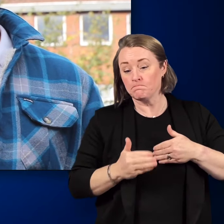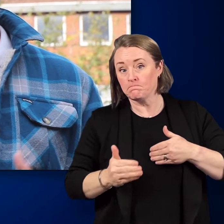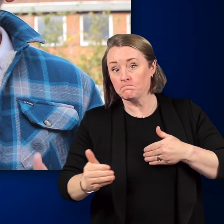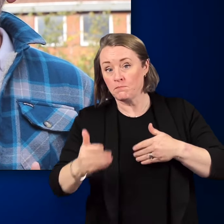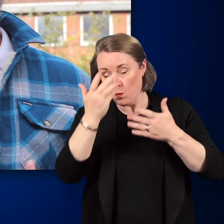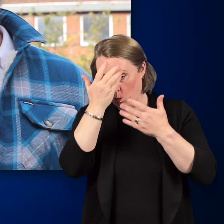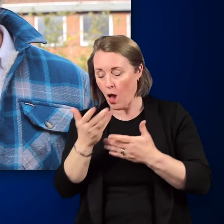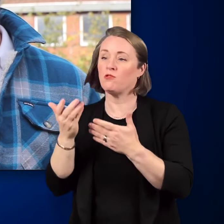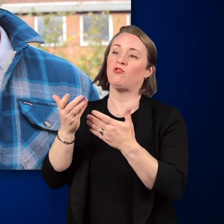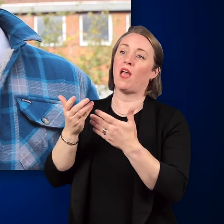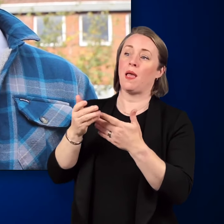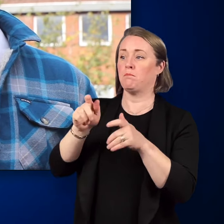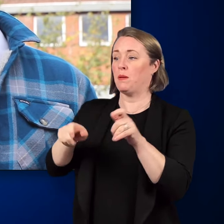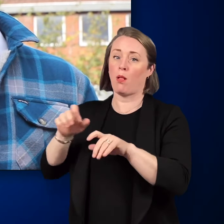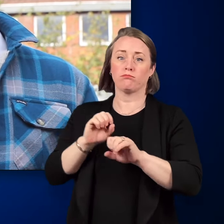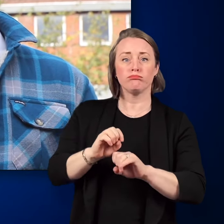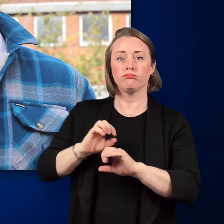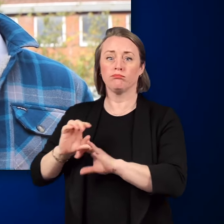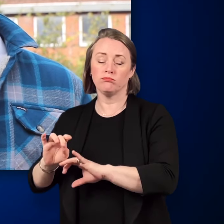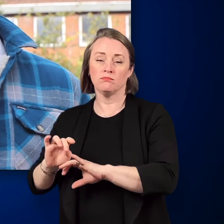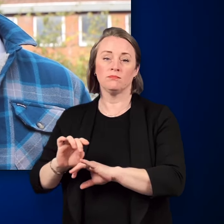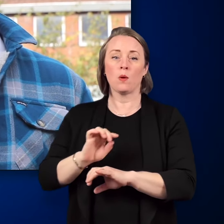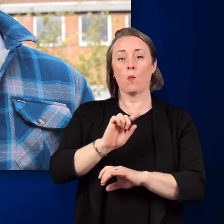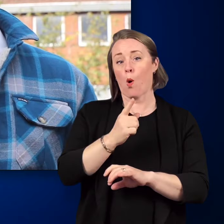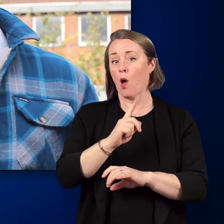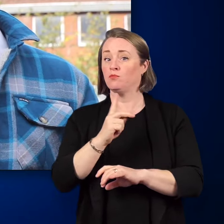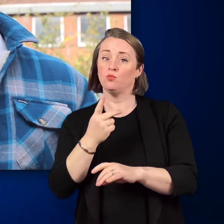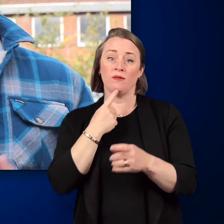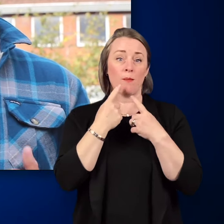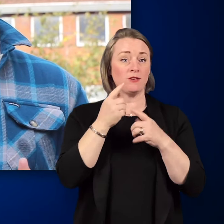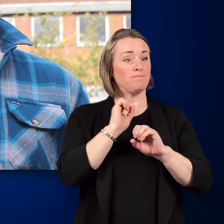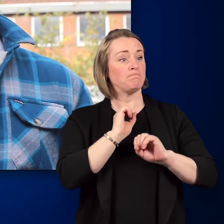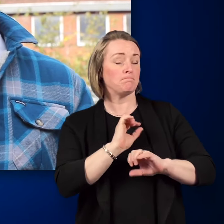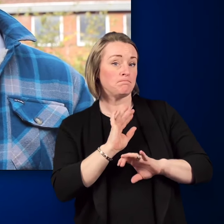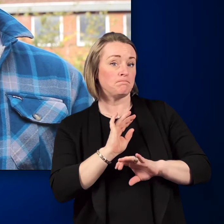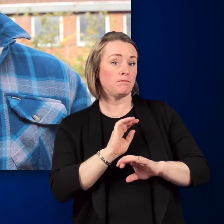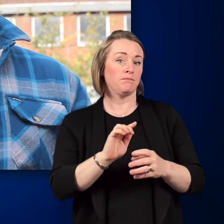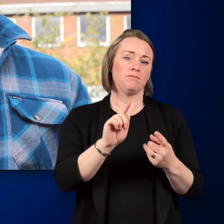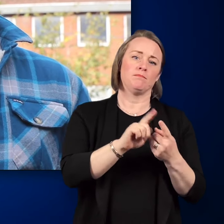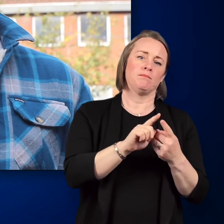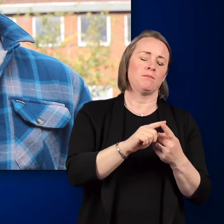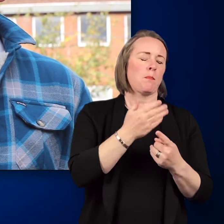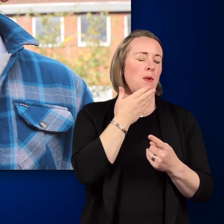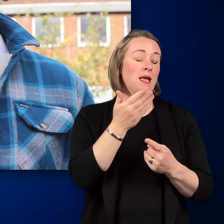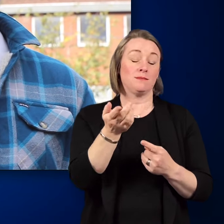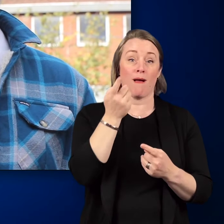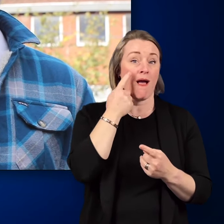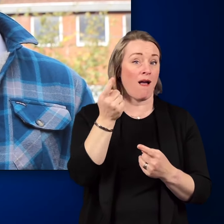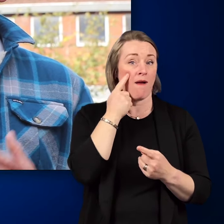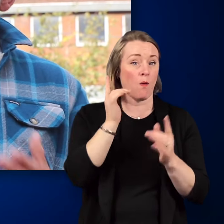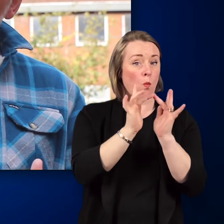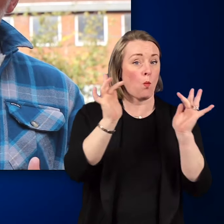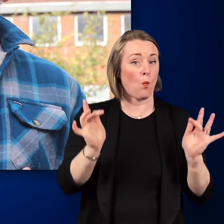and family feedback, just one or two bits of news. Essentially, do have a look on our website, all information